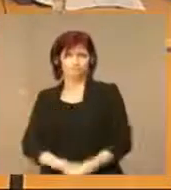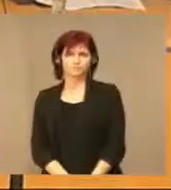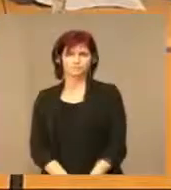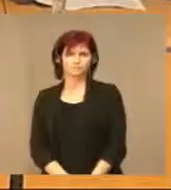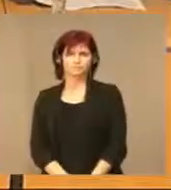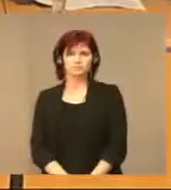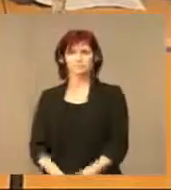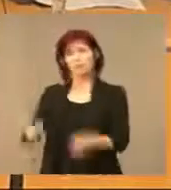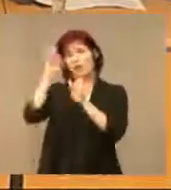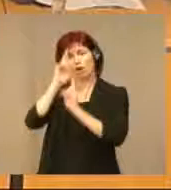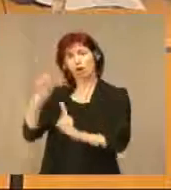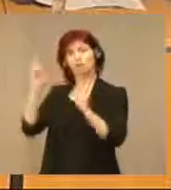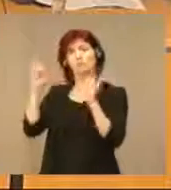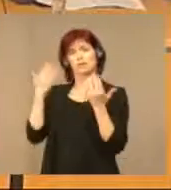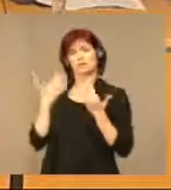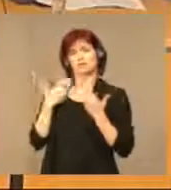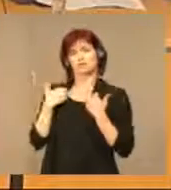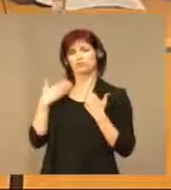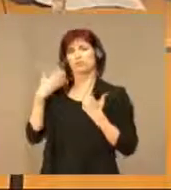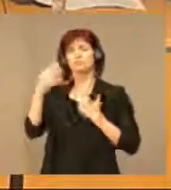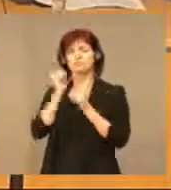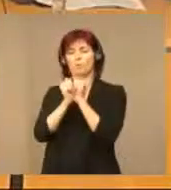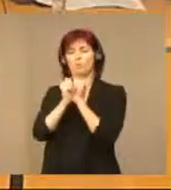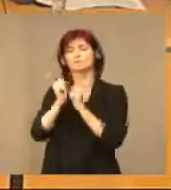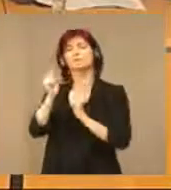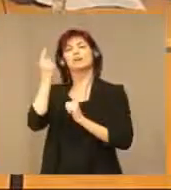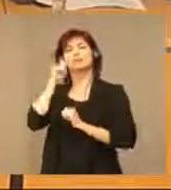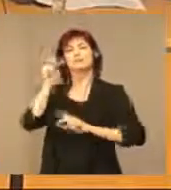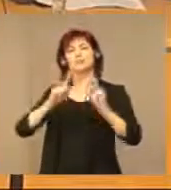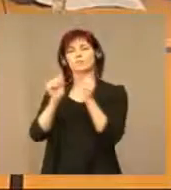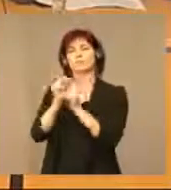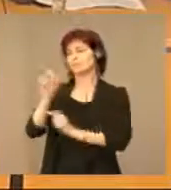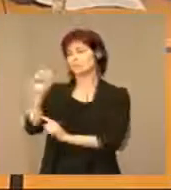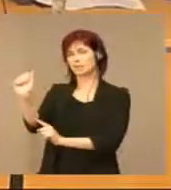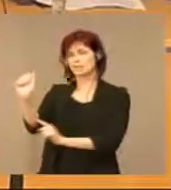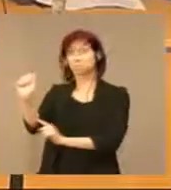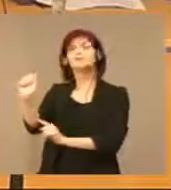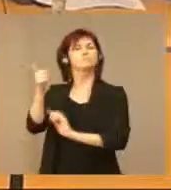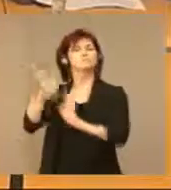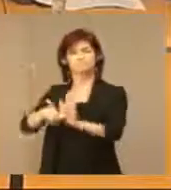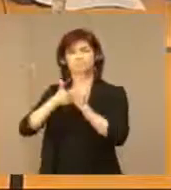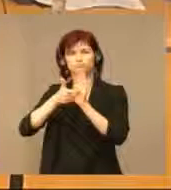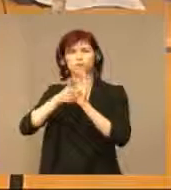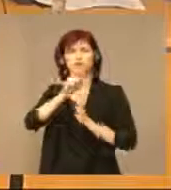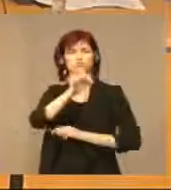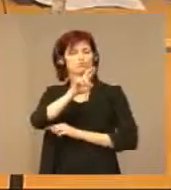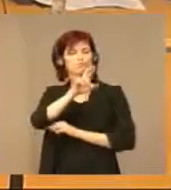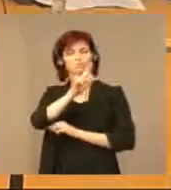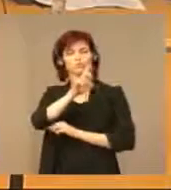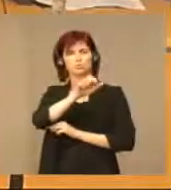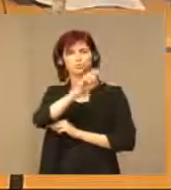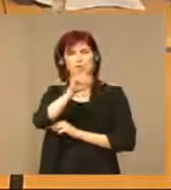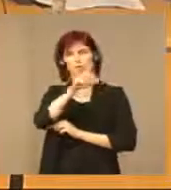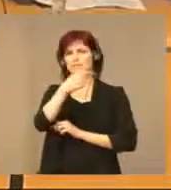The Honorable Minister of Sports and Persons with Disabilities has been mandated by the Prime Minister Trudeau to lead an